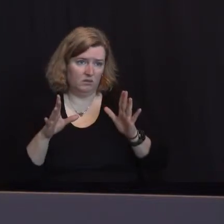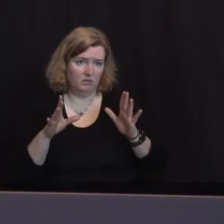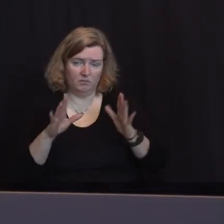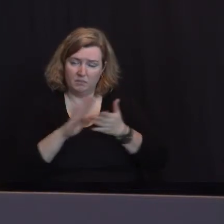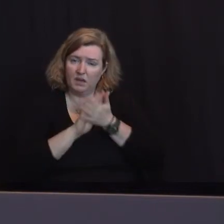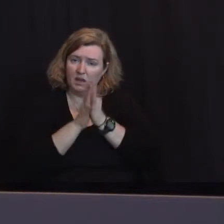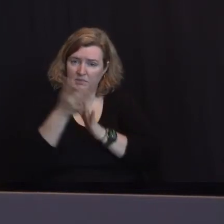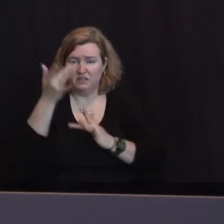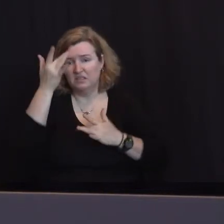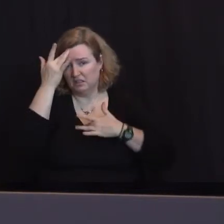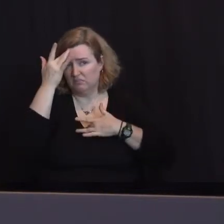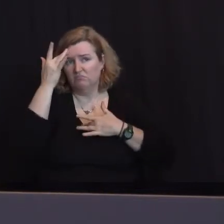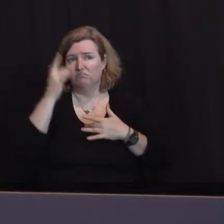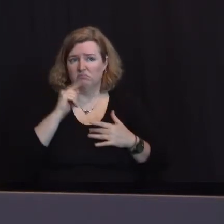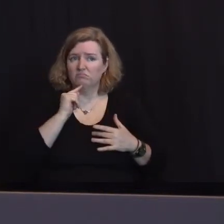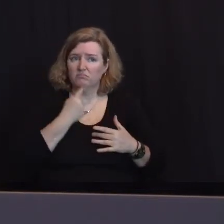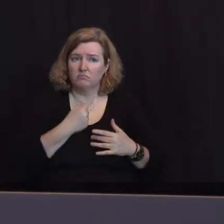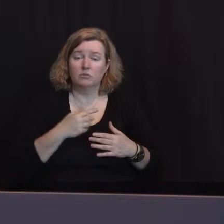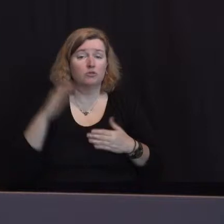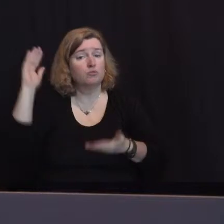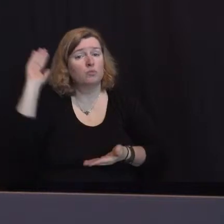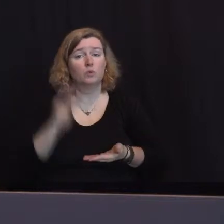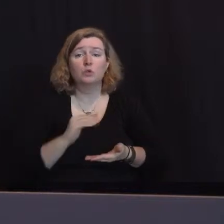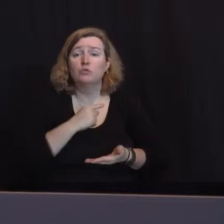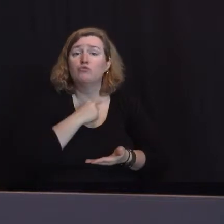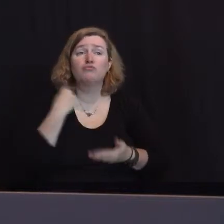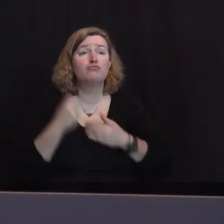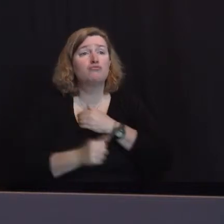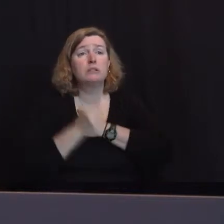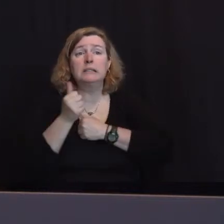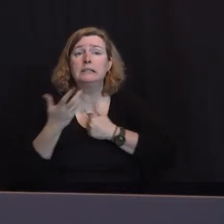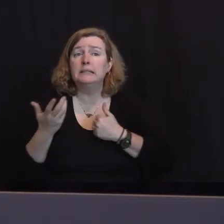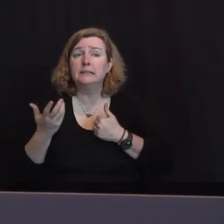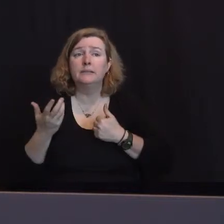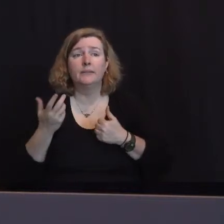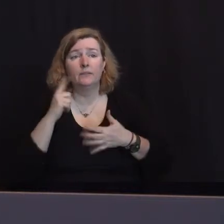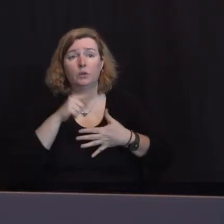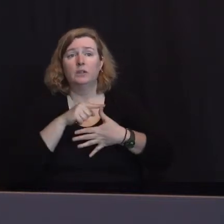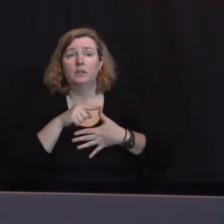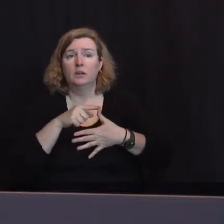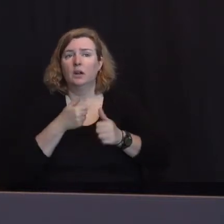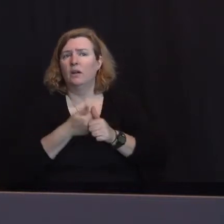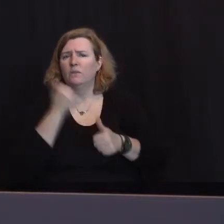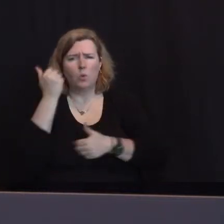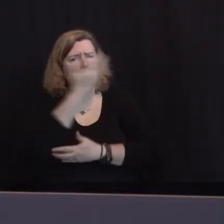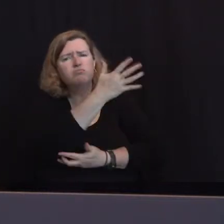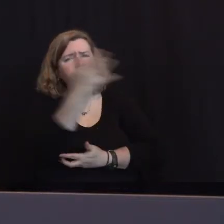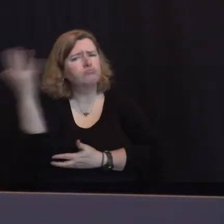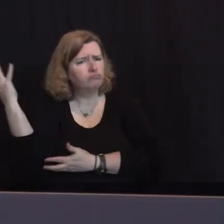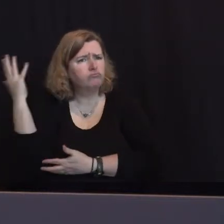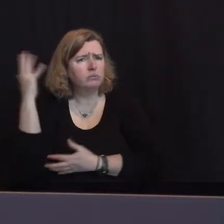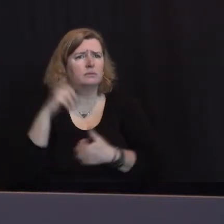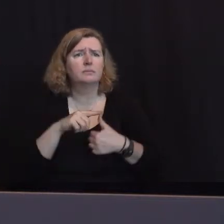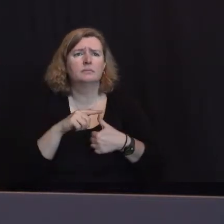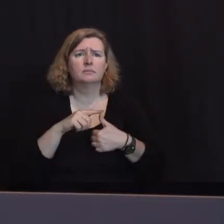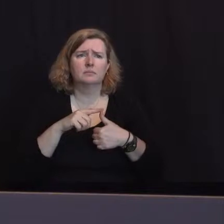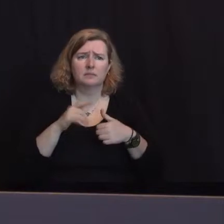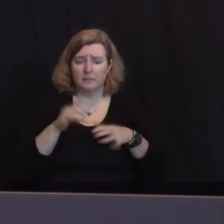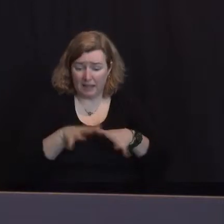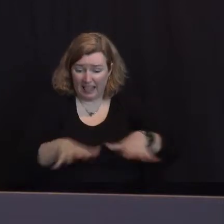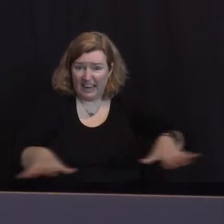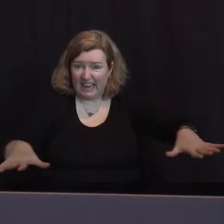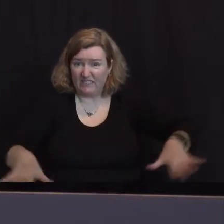risk by taking these actions to avoid tick bites. Avoid wooded areas with dense shrubs and leaf litter where ticks would like to